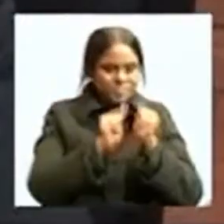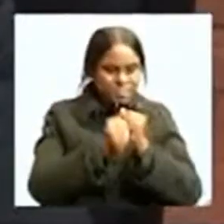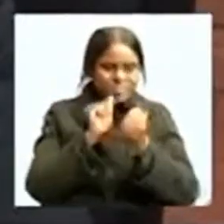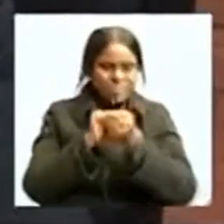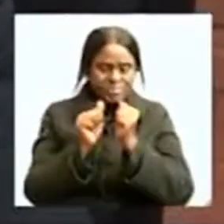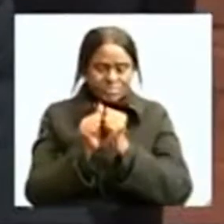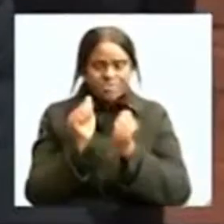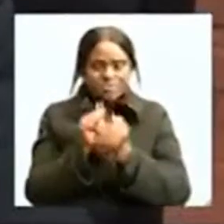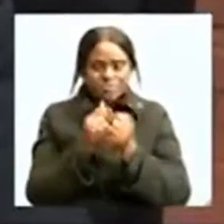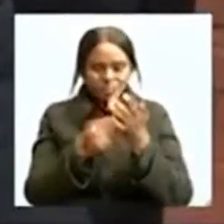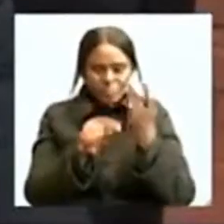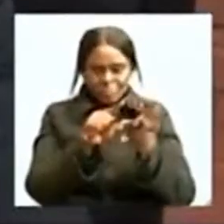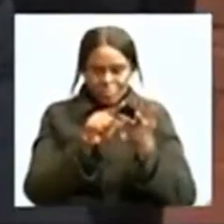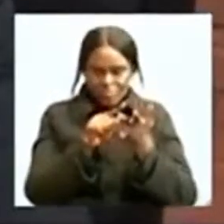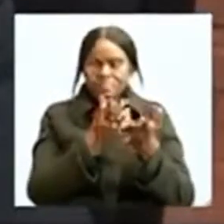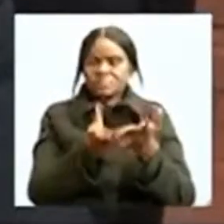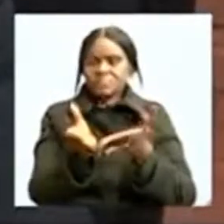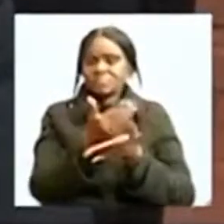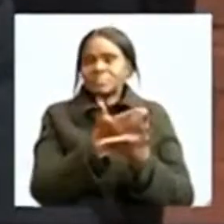of loan recovery.